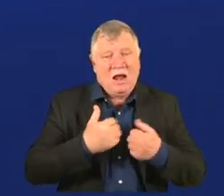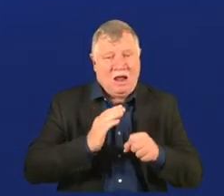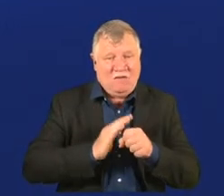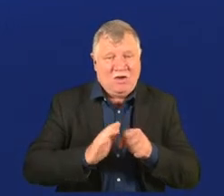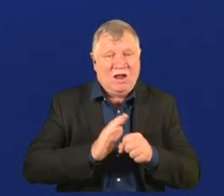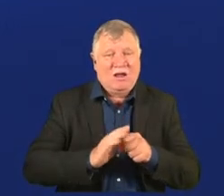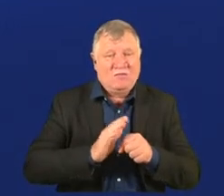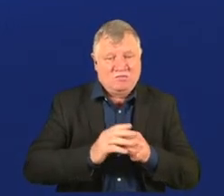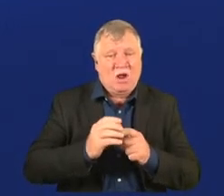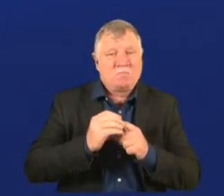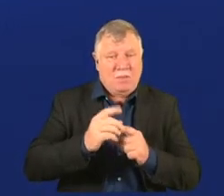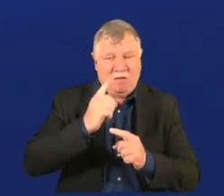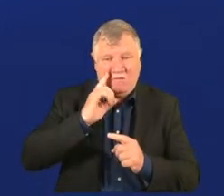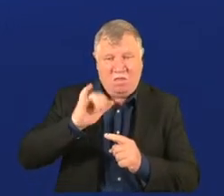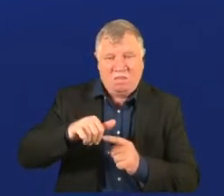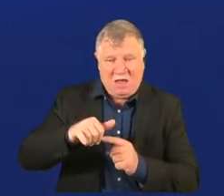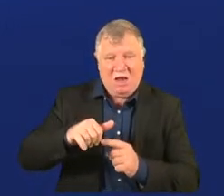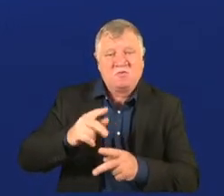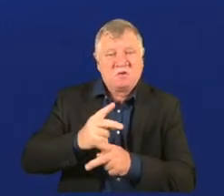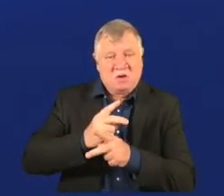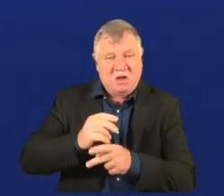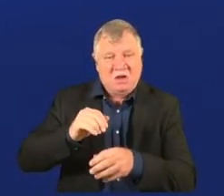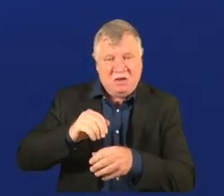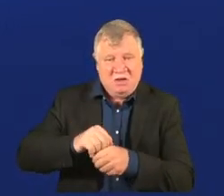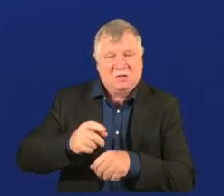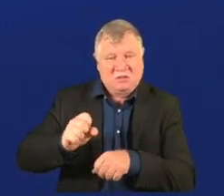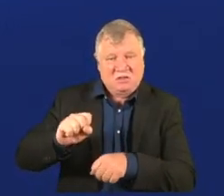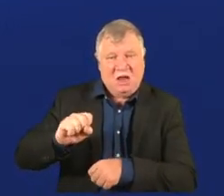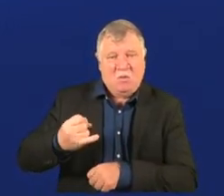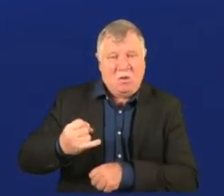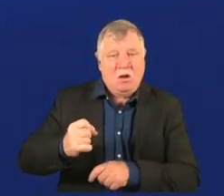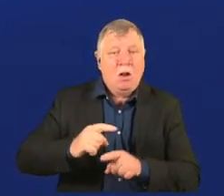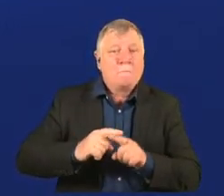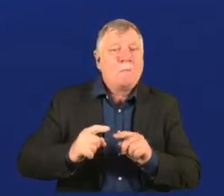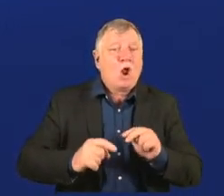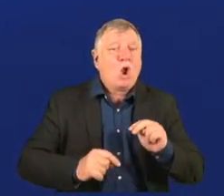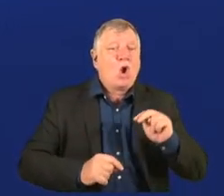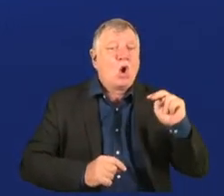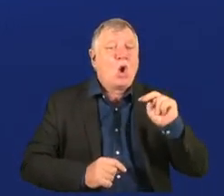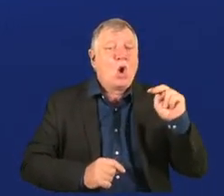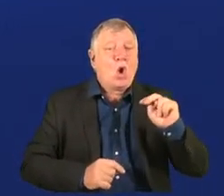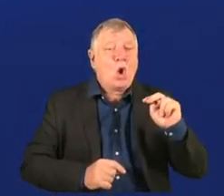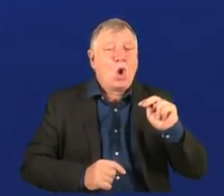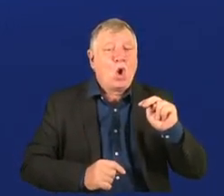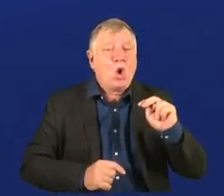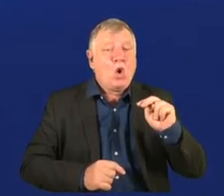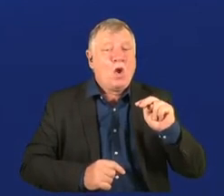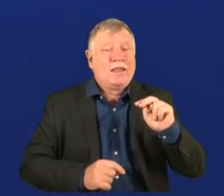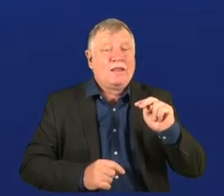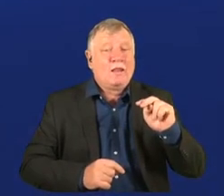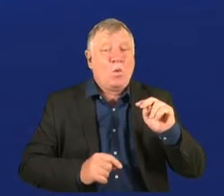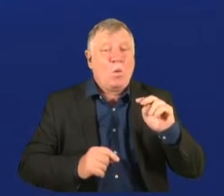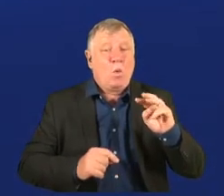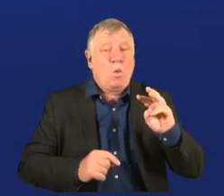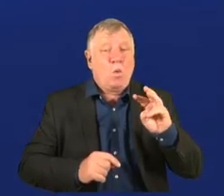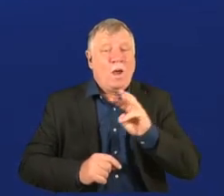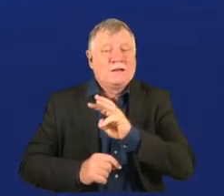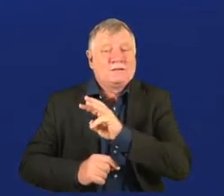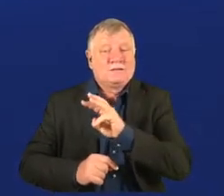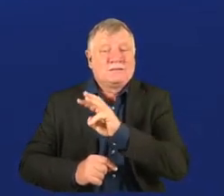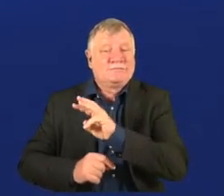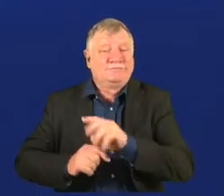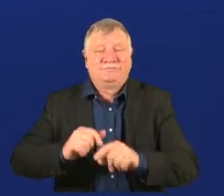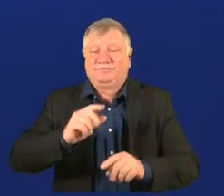enough specialists in that area to take care of the population, but the northern part of the island and the western part of the island are seeing